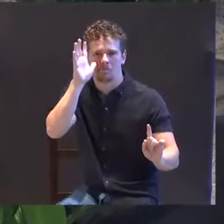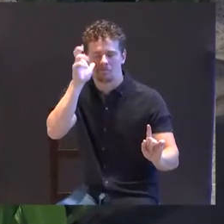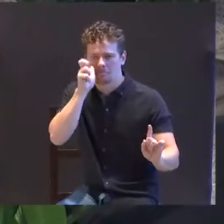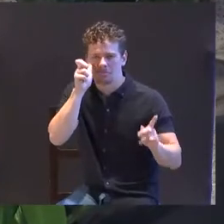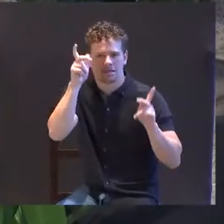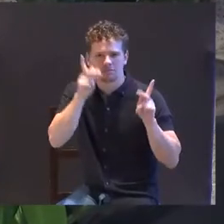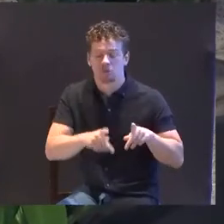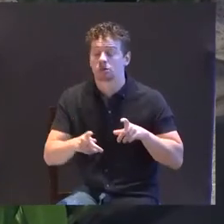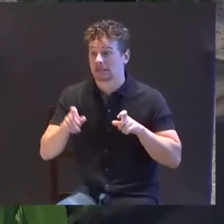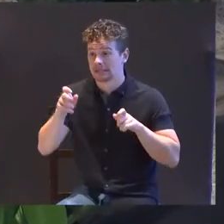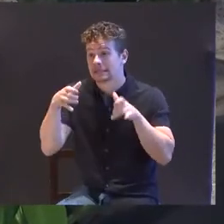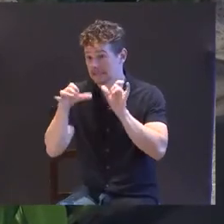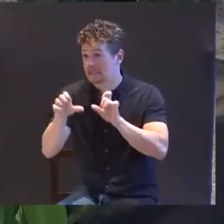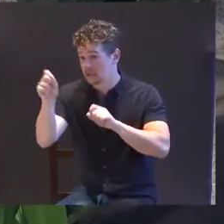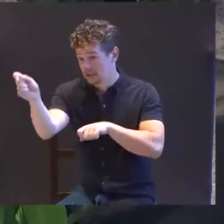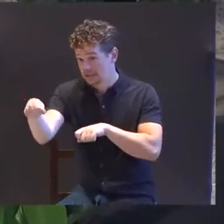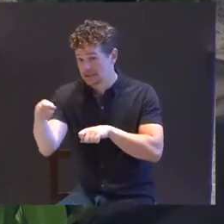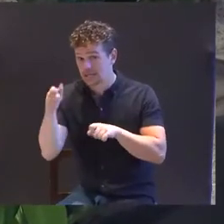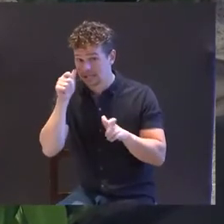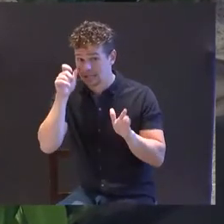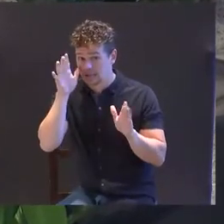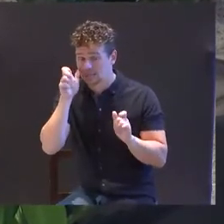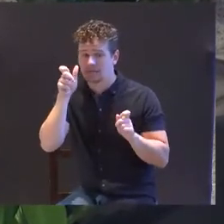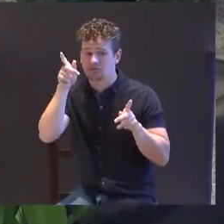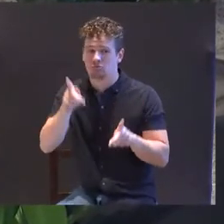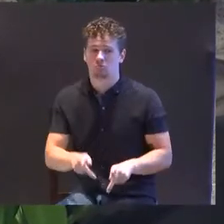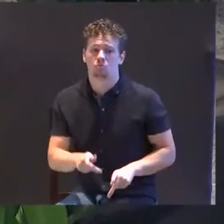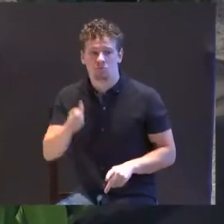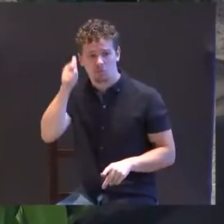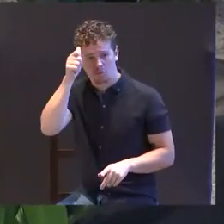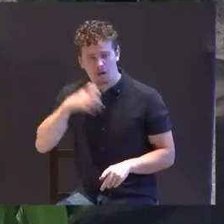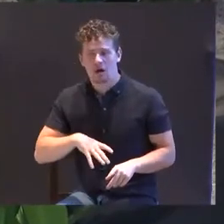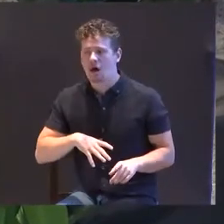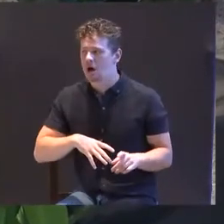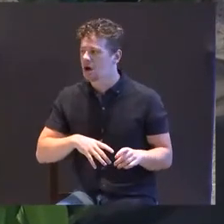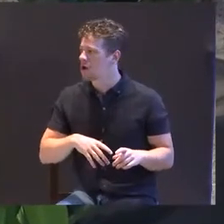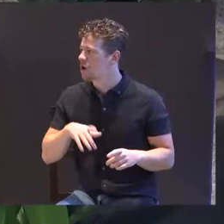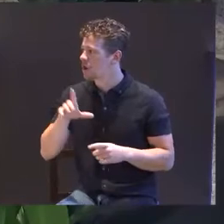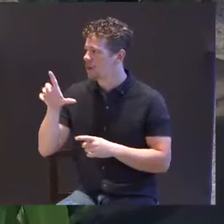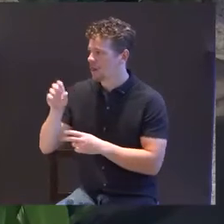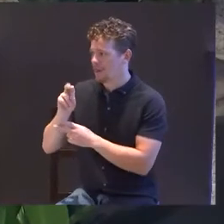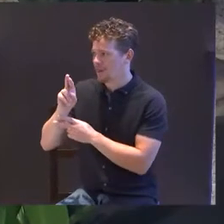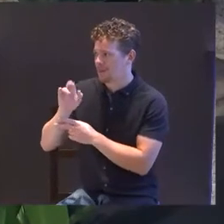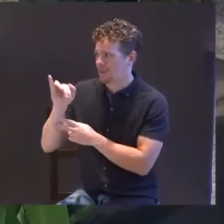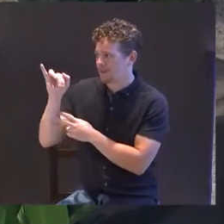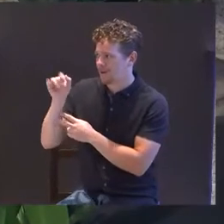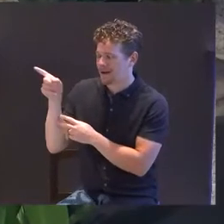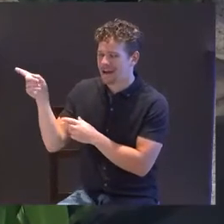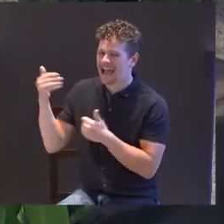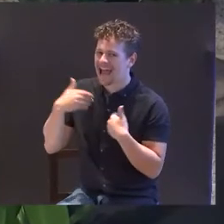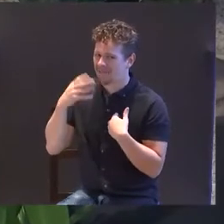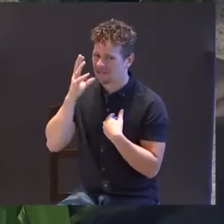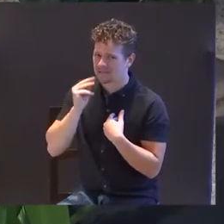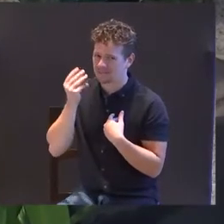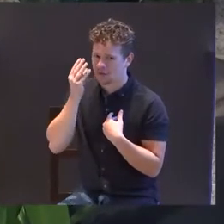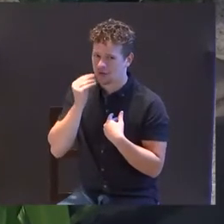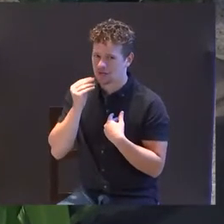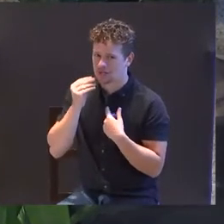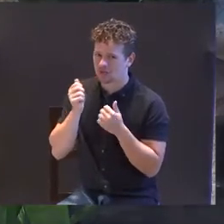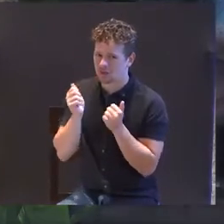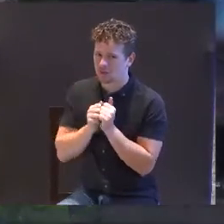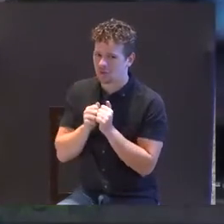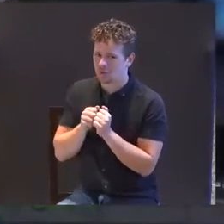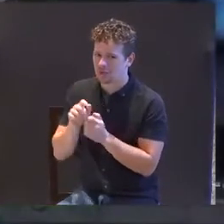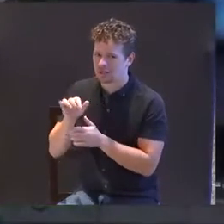he is an amazing man. And I know, Laura, you've had some encounters. Uh-huh. I have like 2 degrees